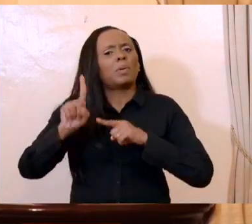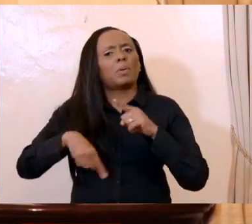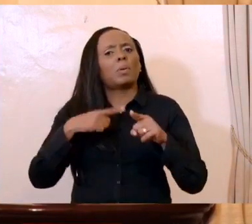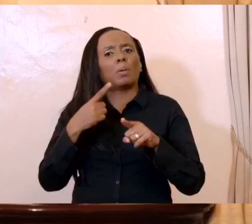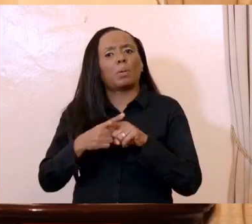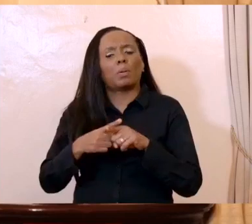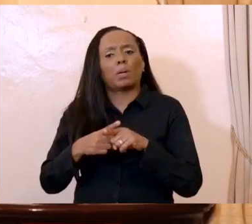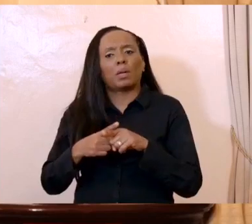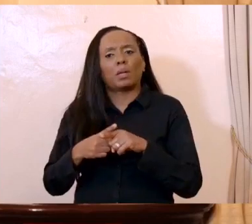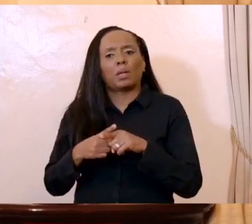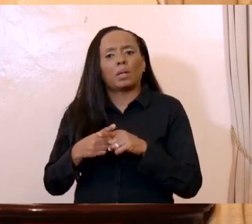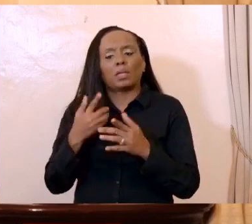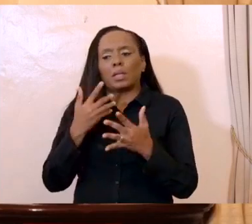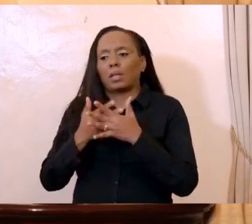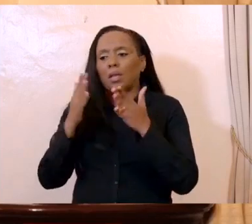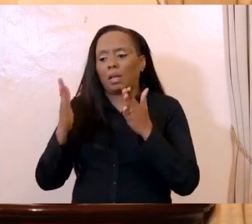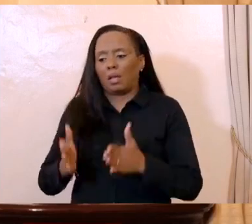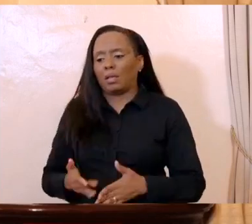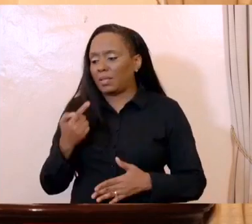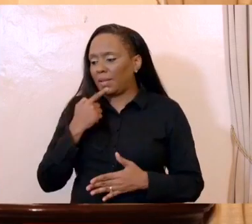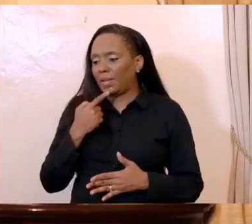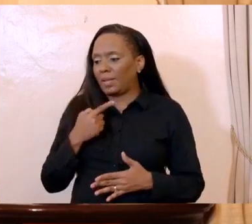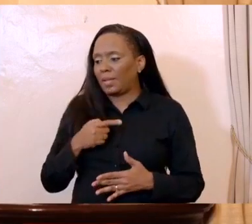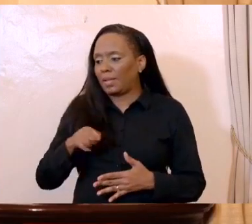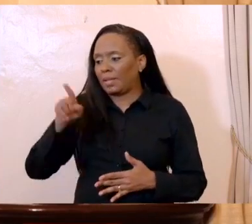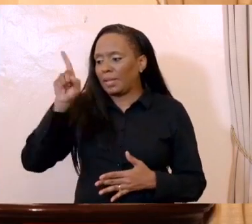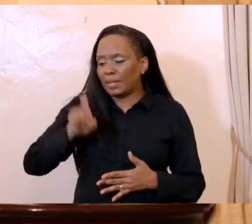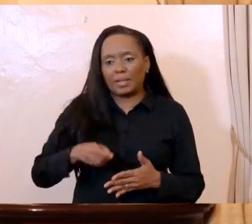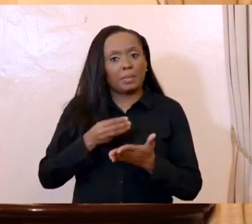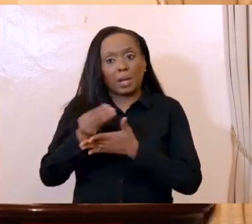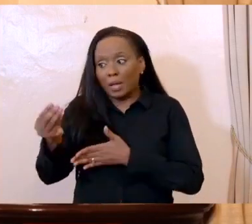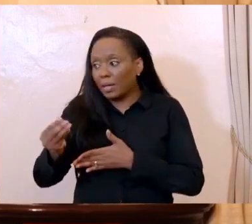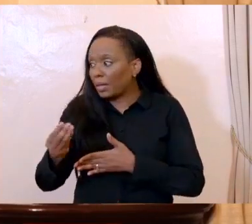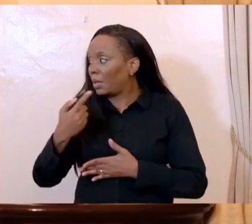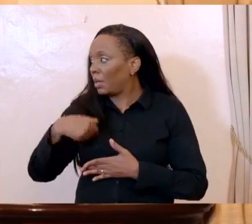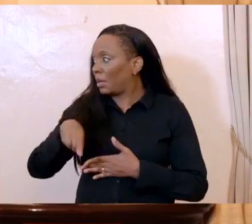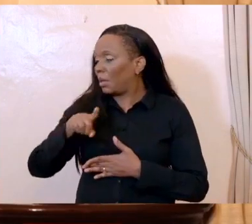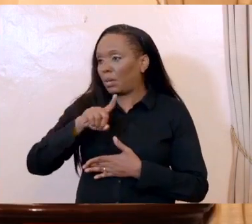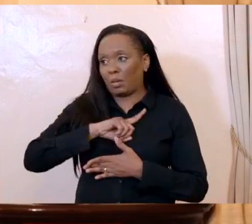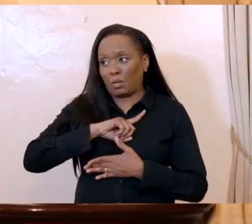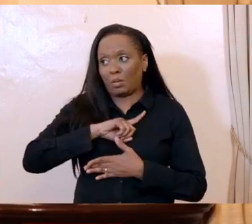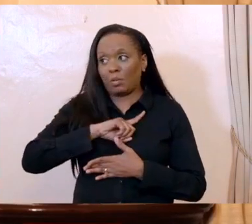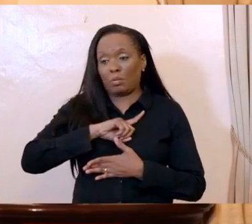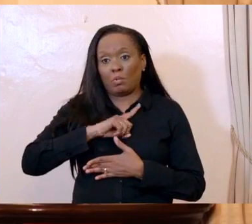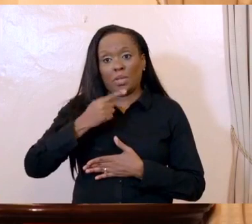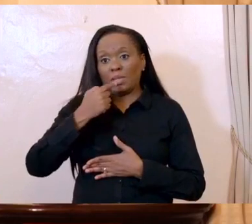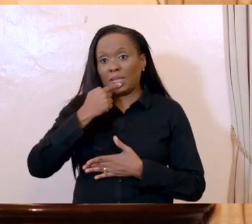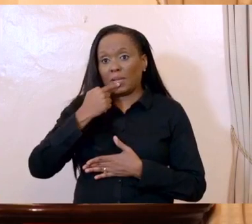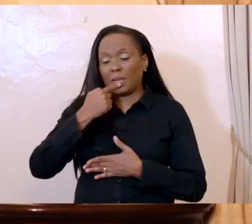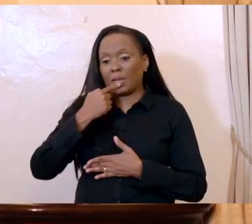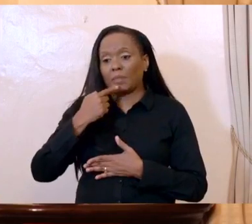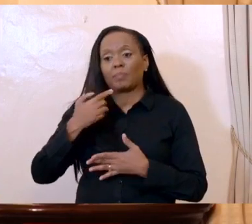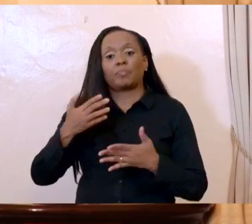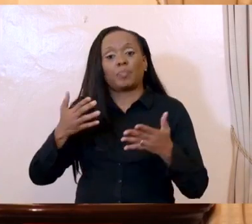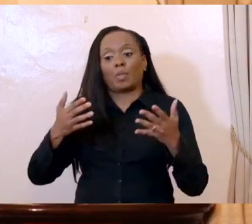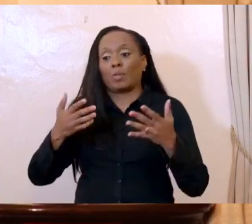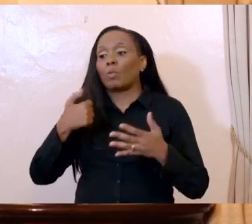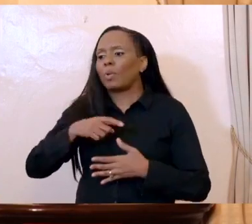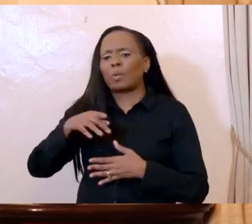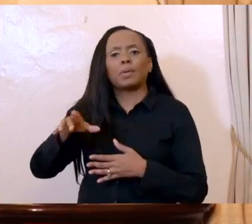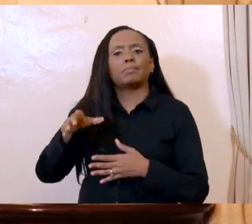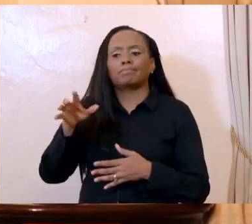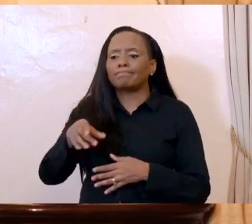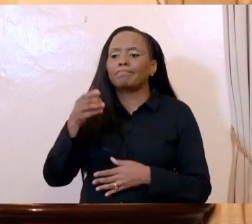I immediately gave the instruction, and the vitamin C and whatnot was sourced from privately